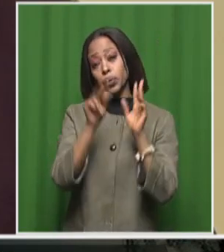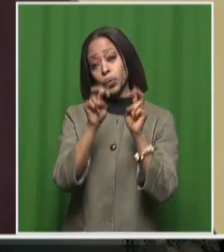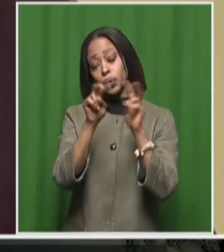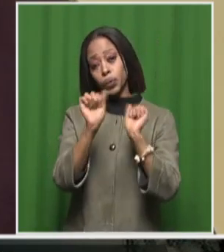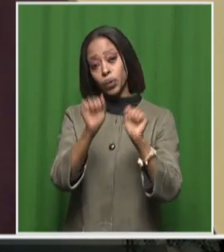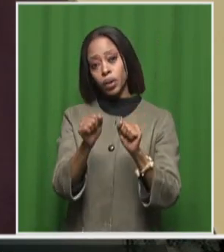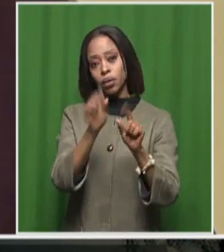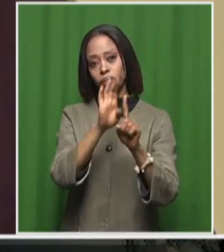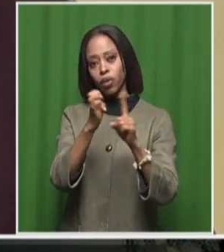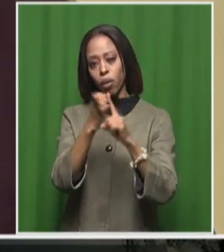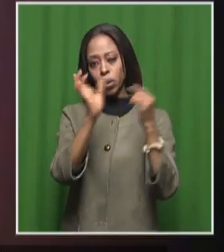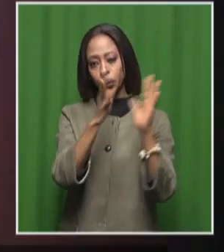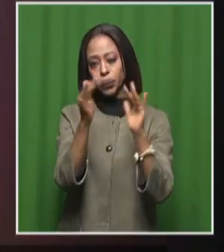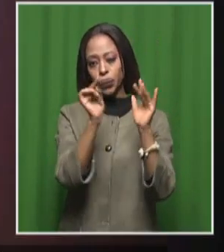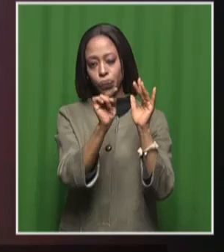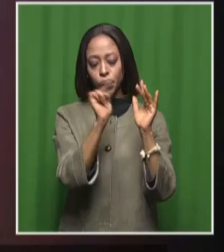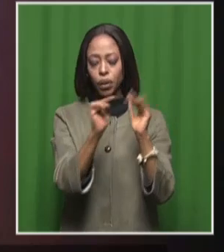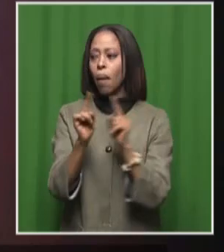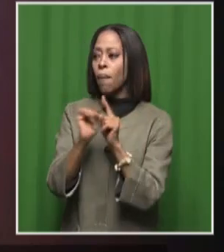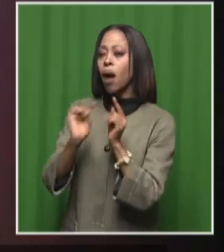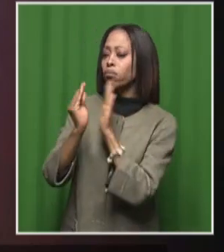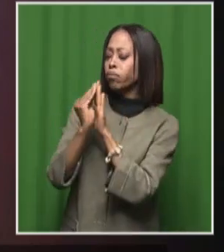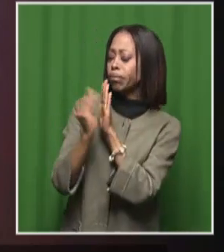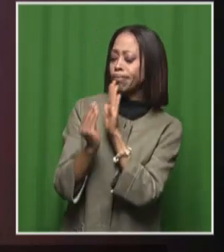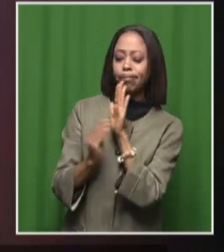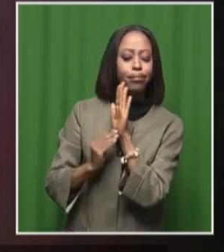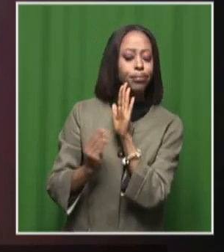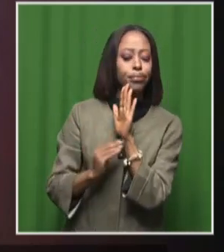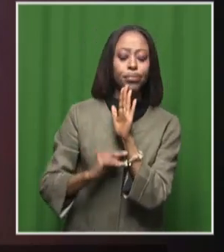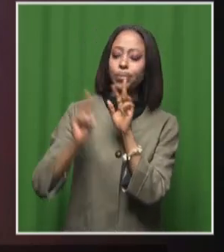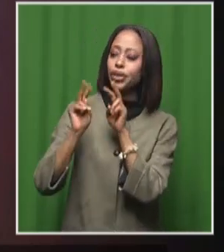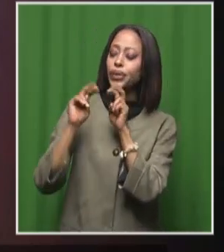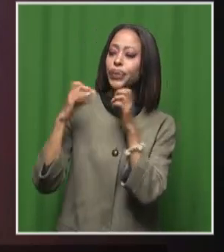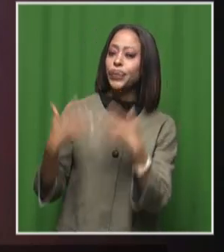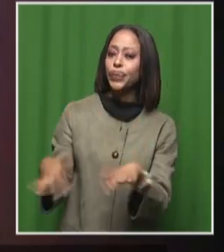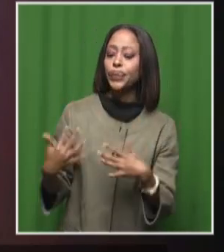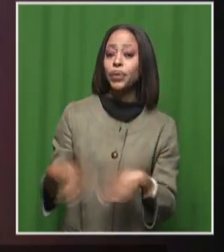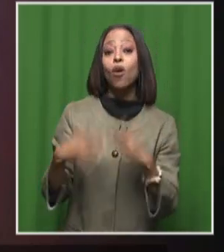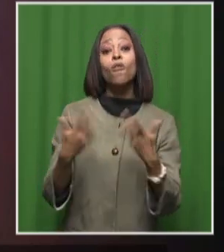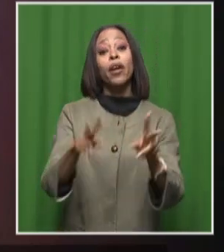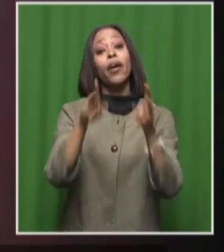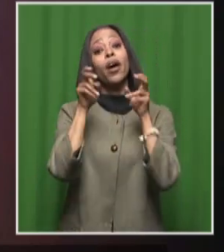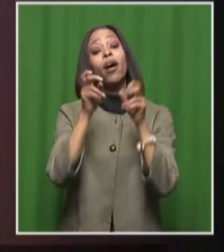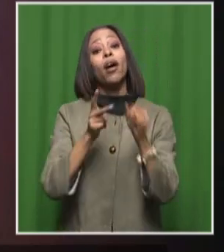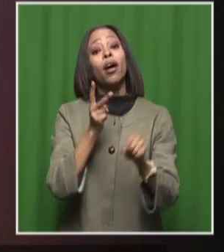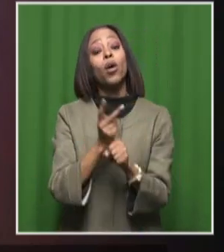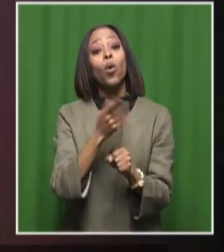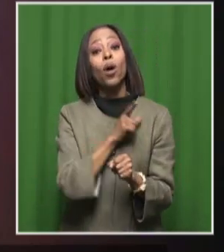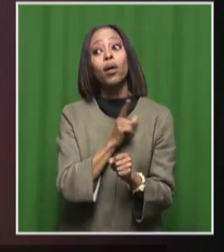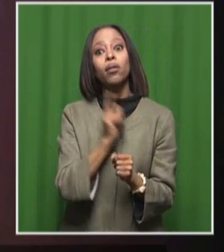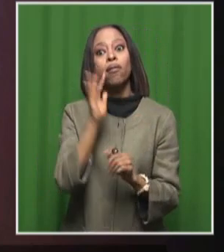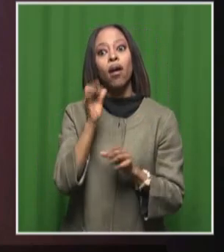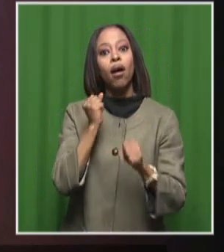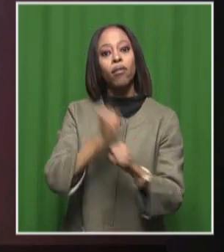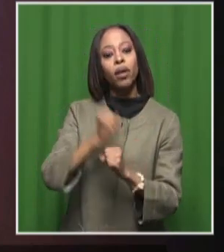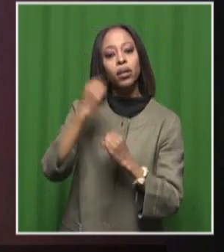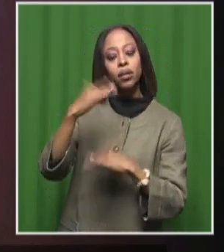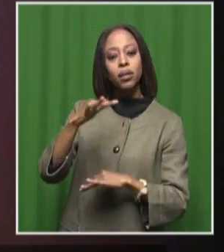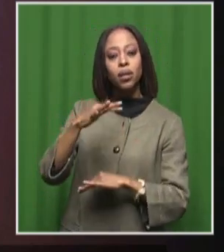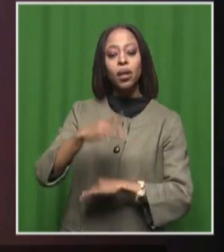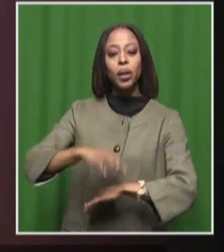about climate change. And I mean, the list of issues just goes on and on. I mean, we saw that over the last 5 years,